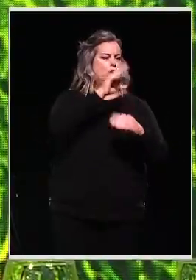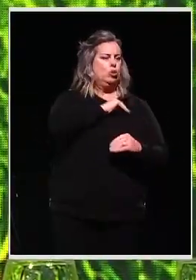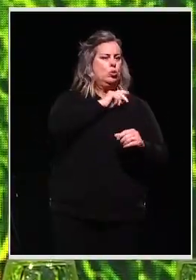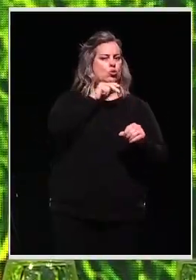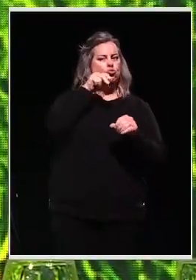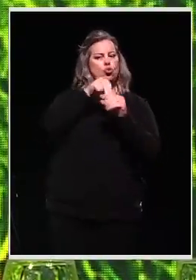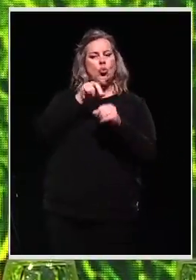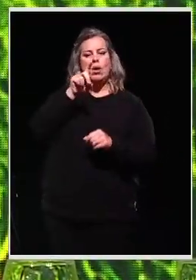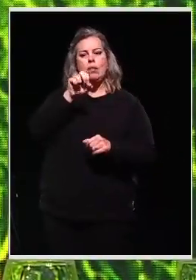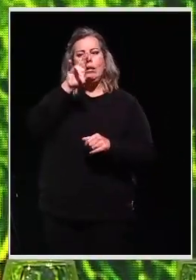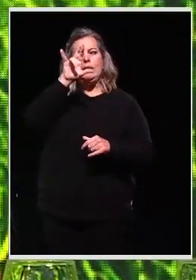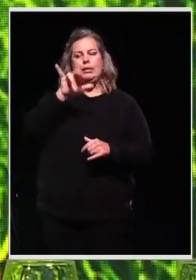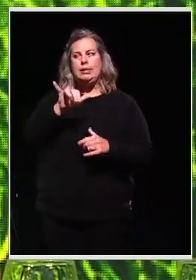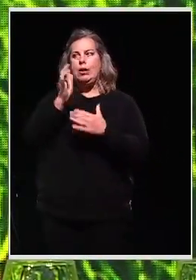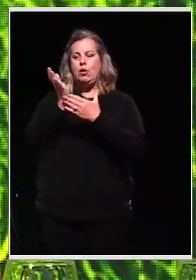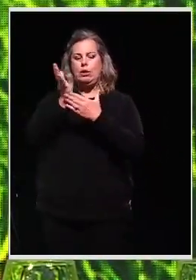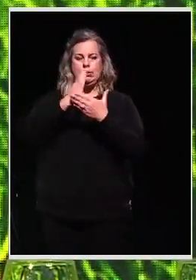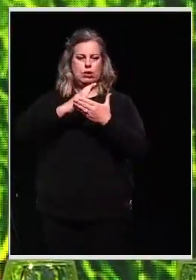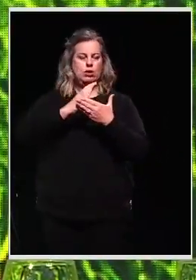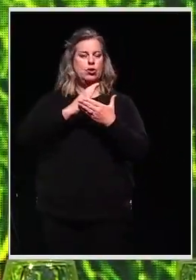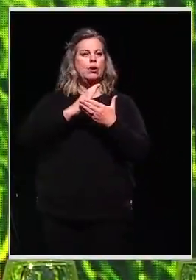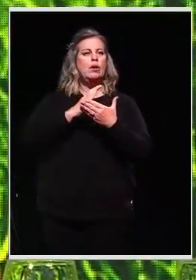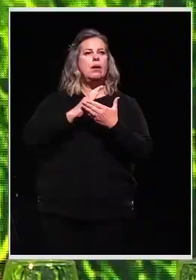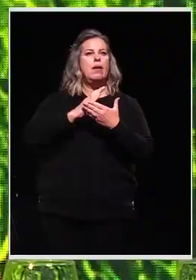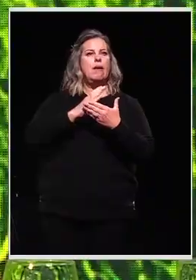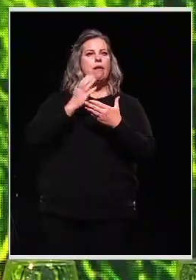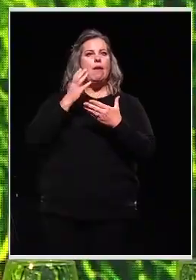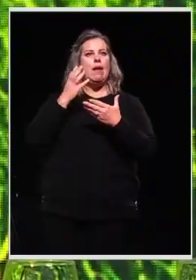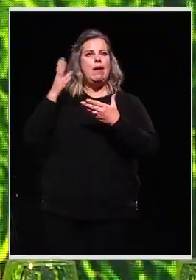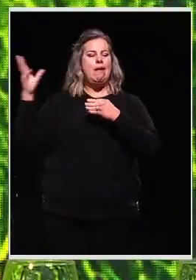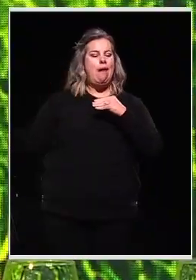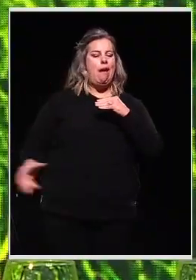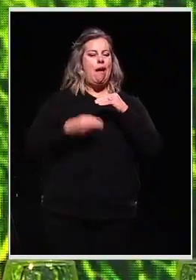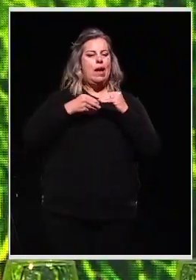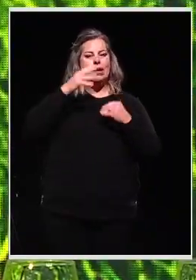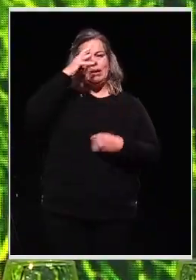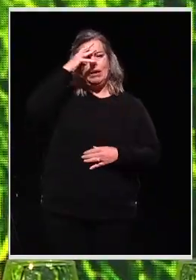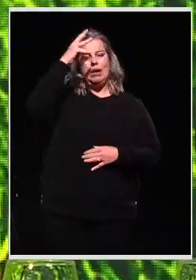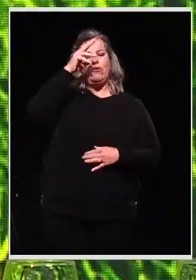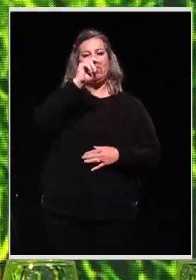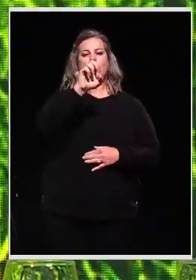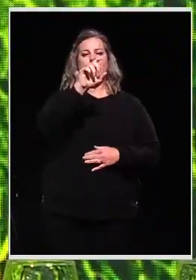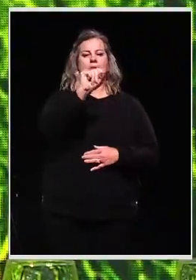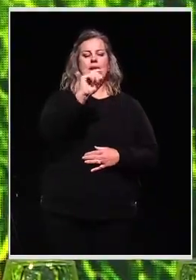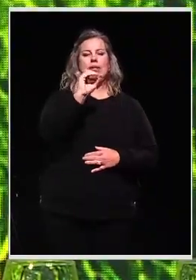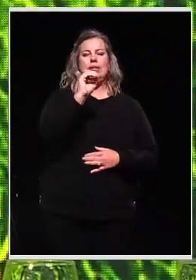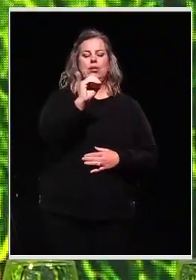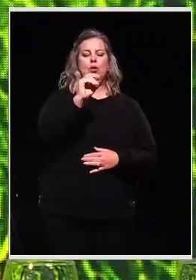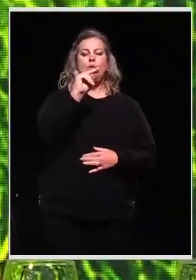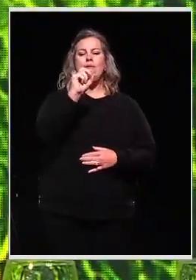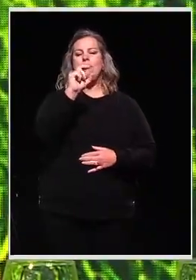all elements from the full supply chain and bring an innovation in that could be net zero, non-emitting,